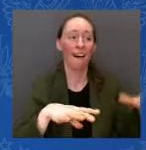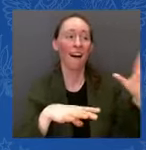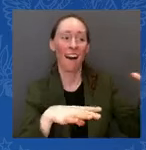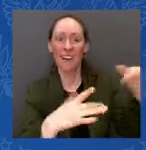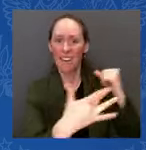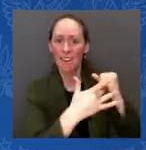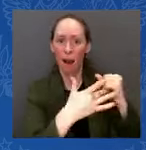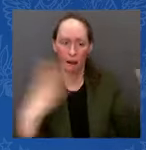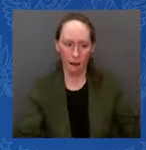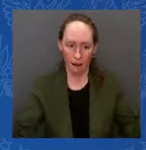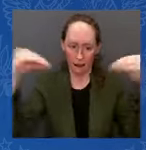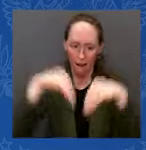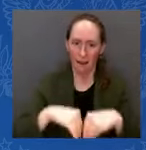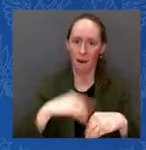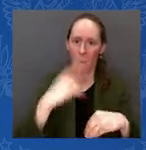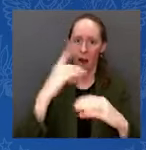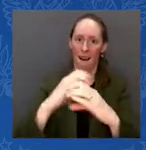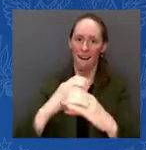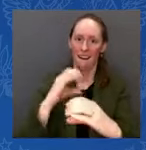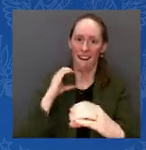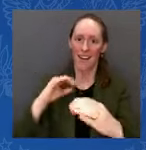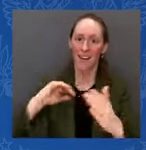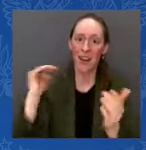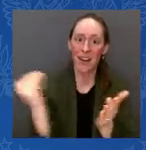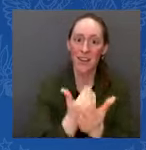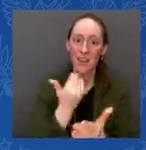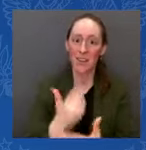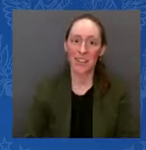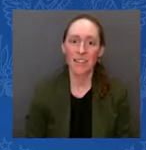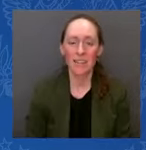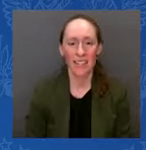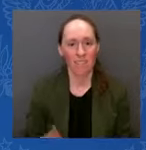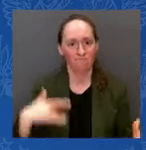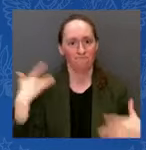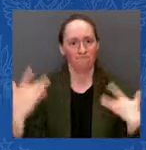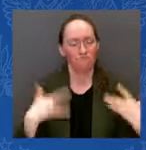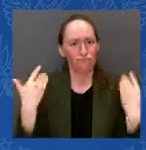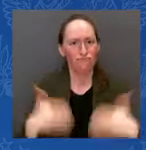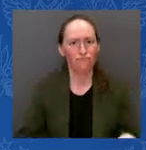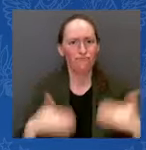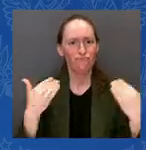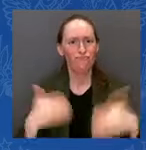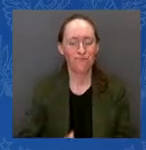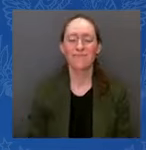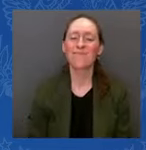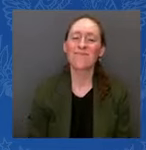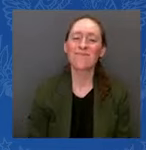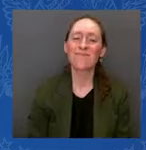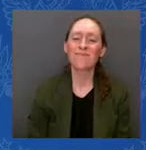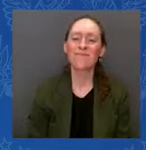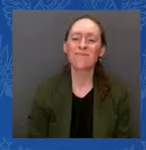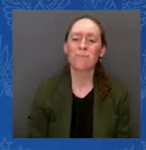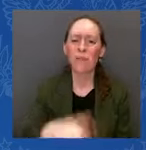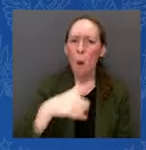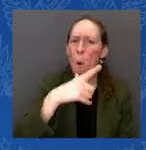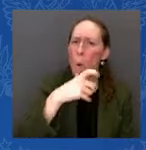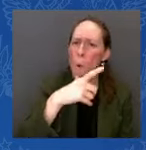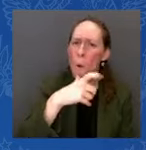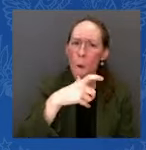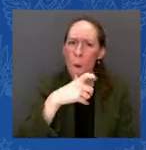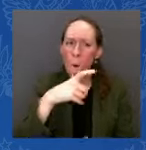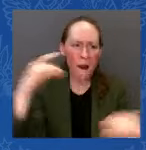Australian sovereign capability, built by Australians, commanded by the Royal Australian Navy,